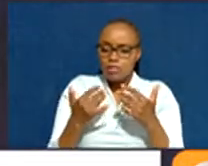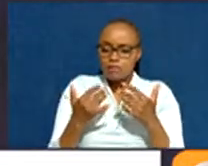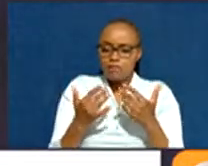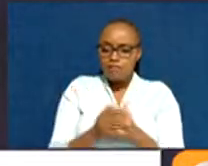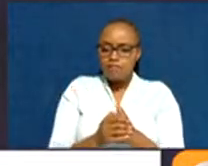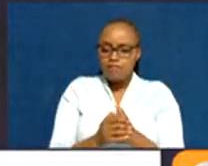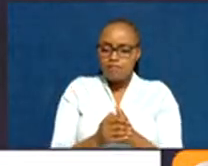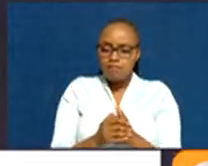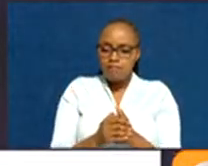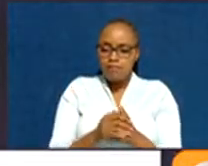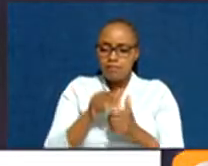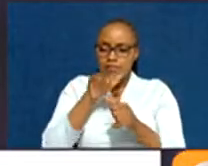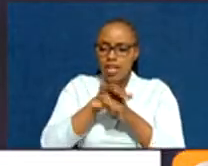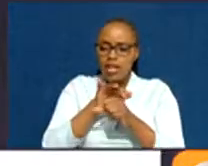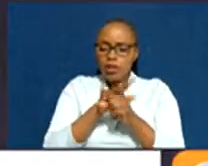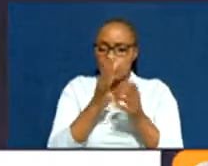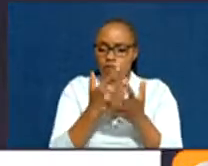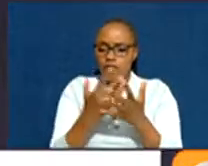about a lot of